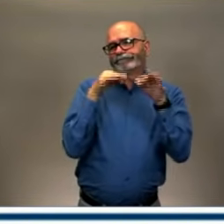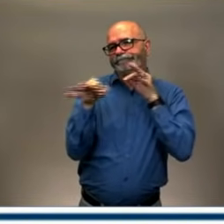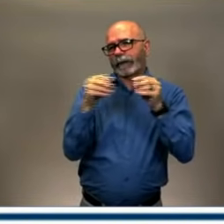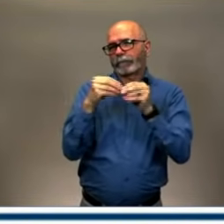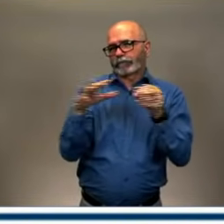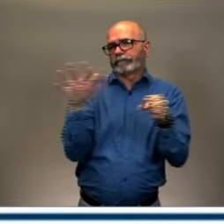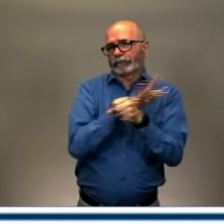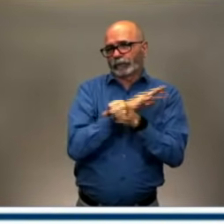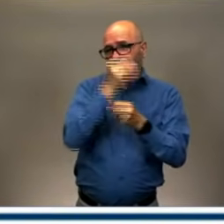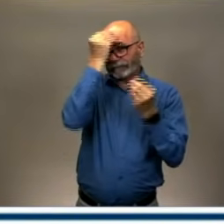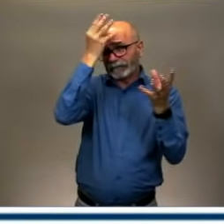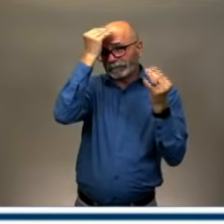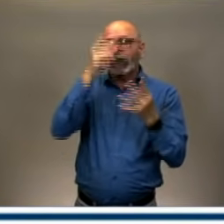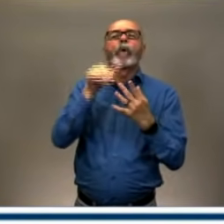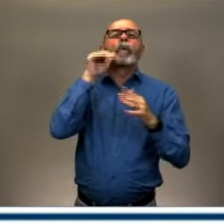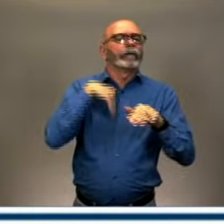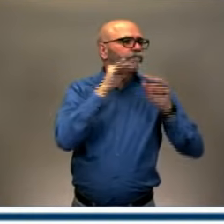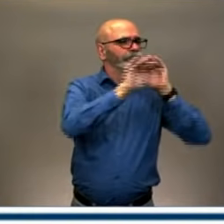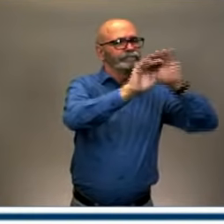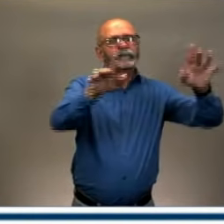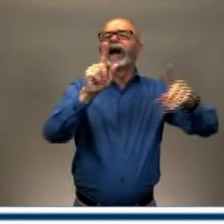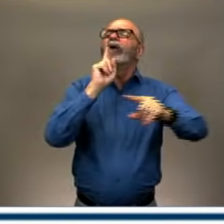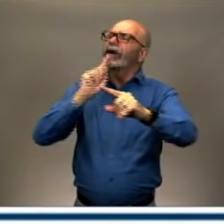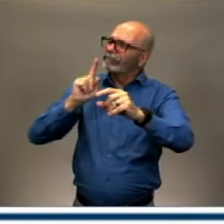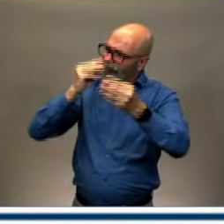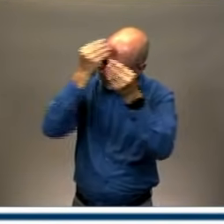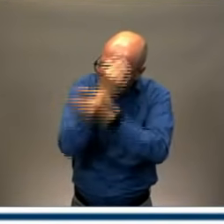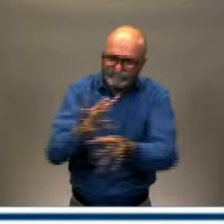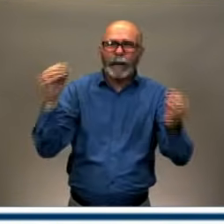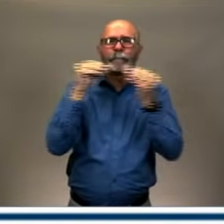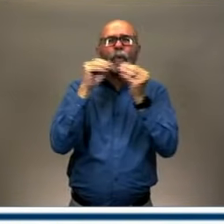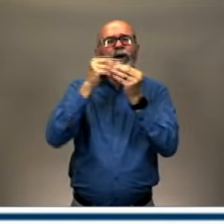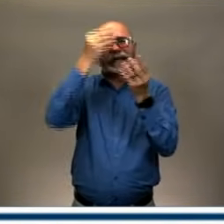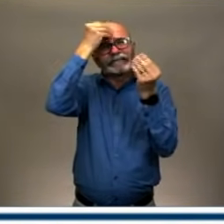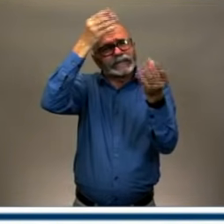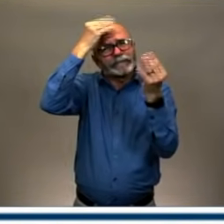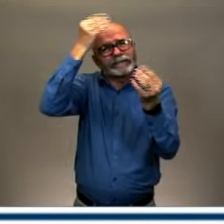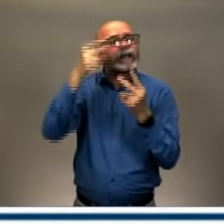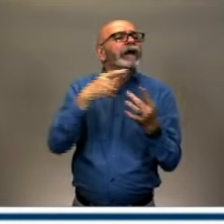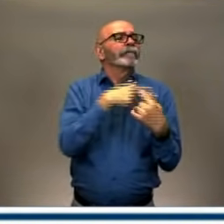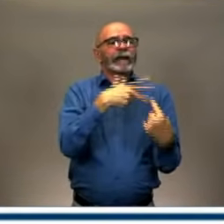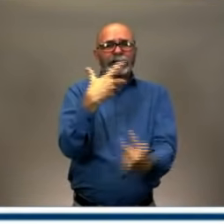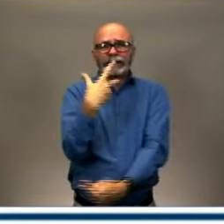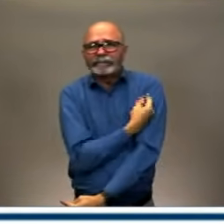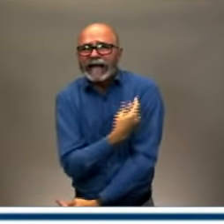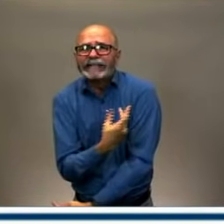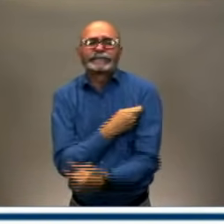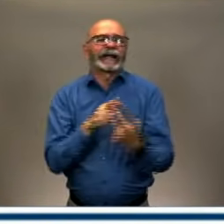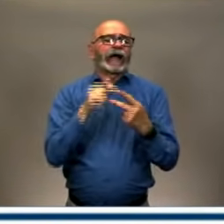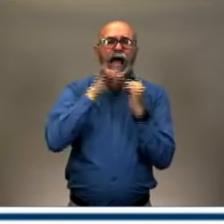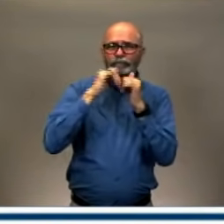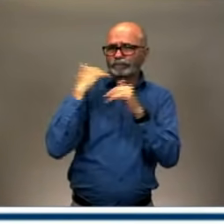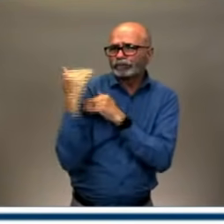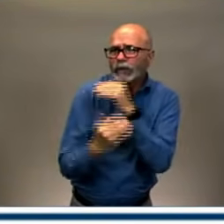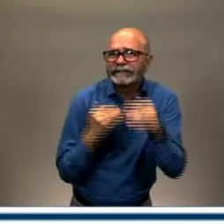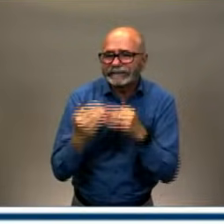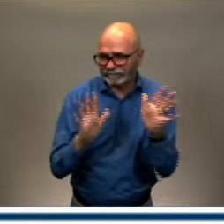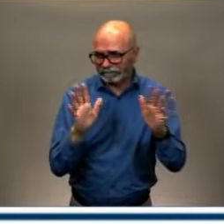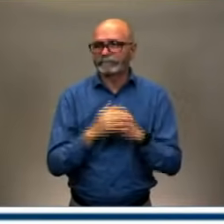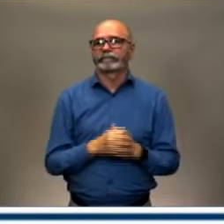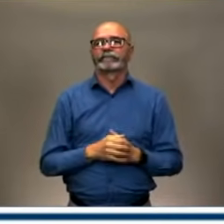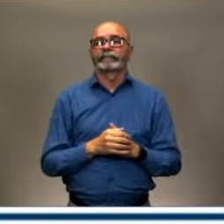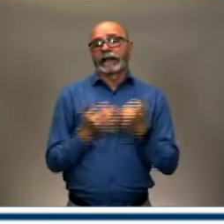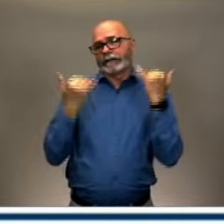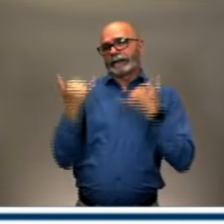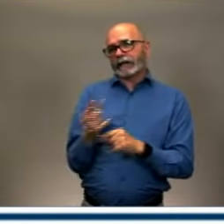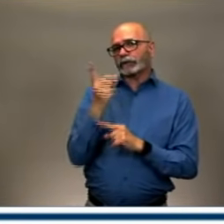to communicate with you as the vaccination program rolls out. Dr. Strang. Thank you, Premier, and Happy New Year to